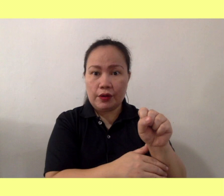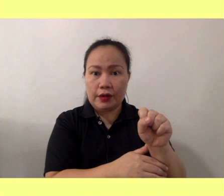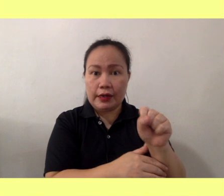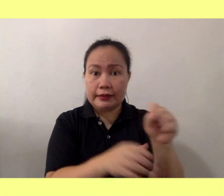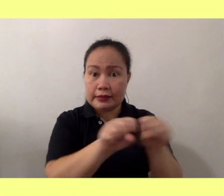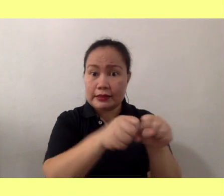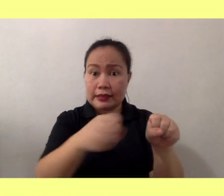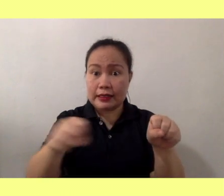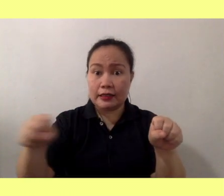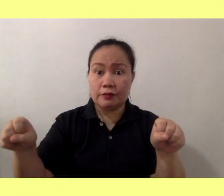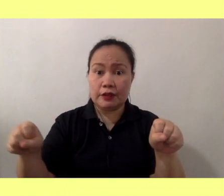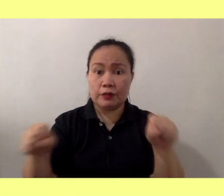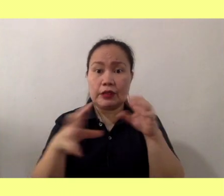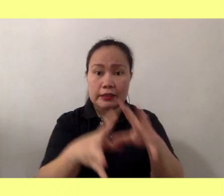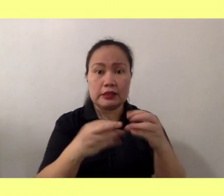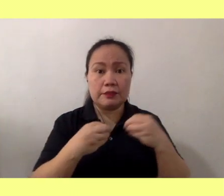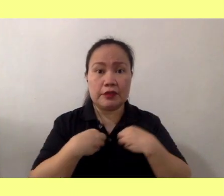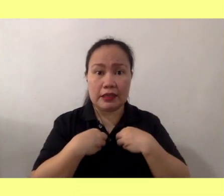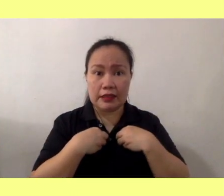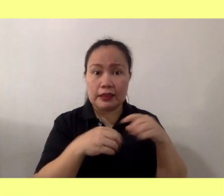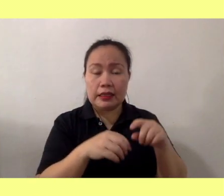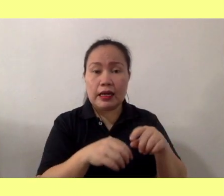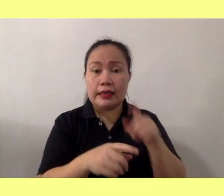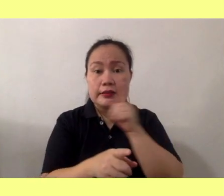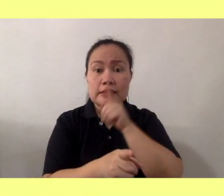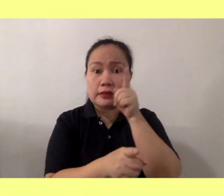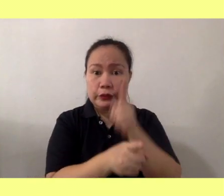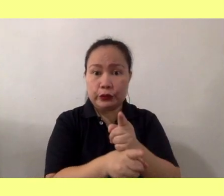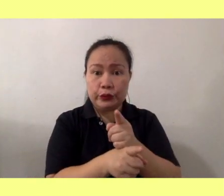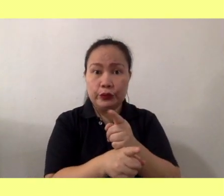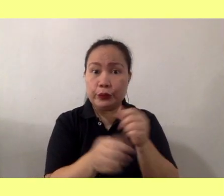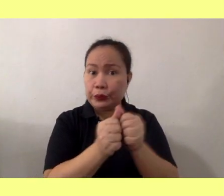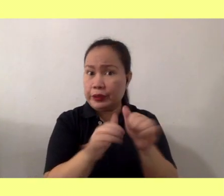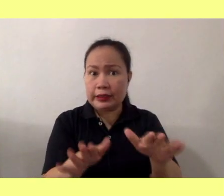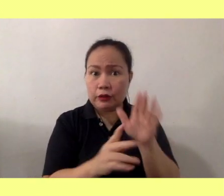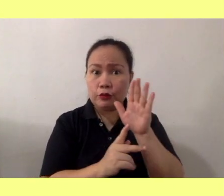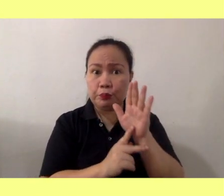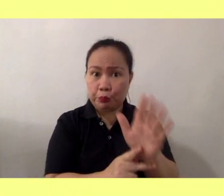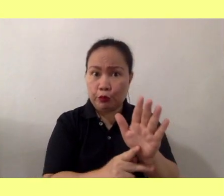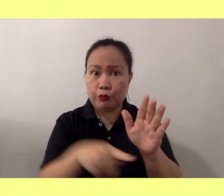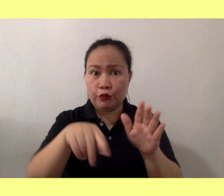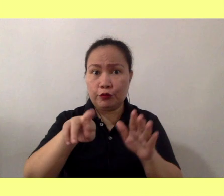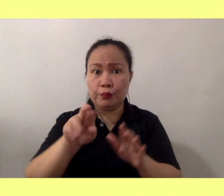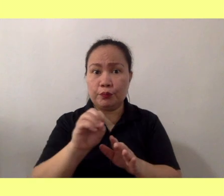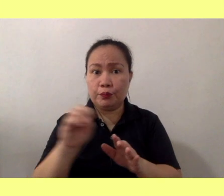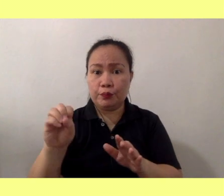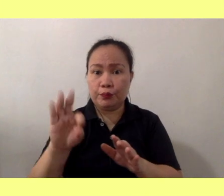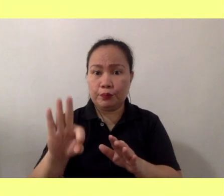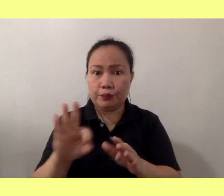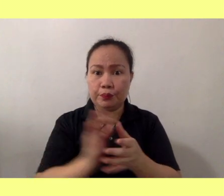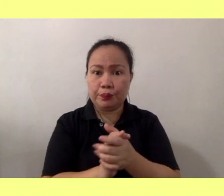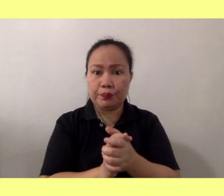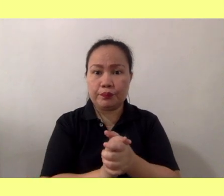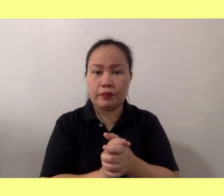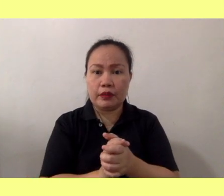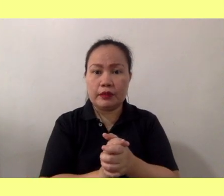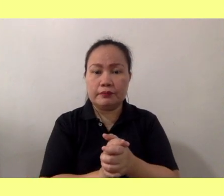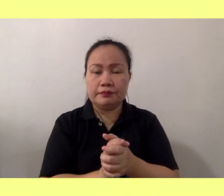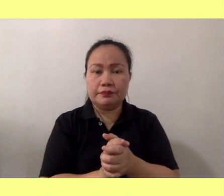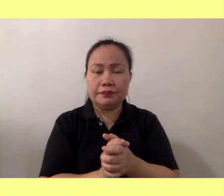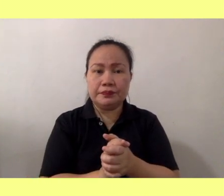yung tinatanggap na natin kasi very obvious naman siya na nakikita natin na ganito siya. So,